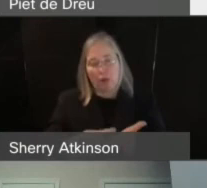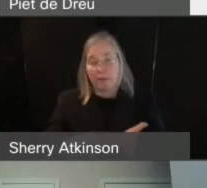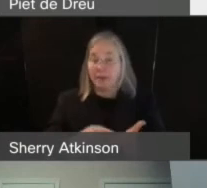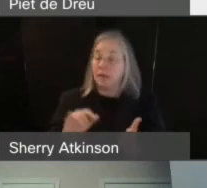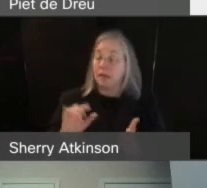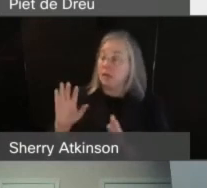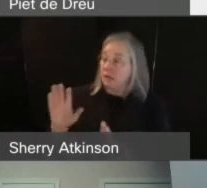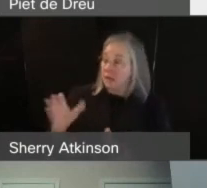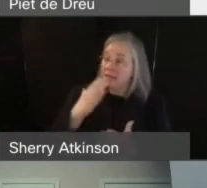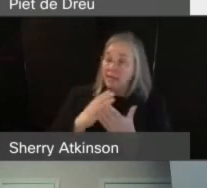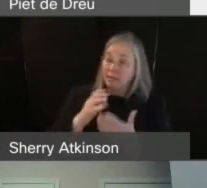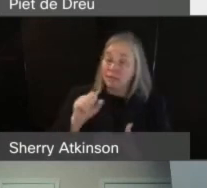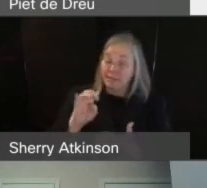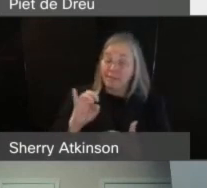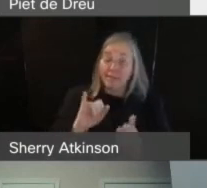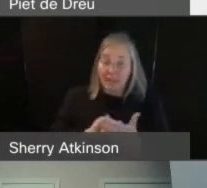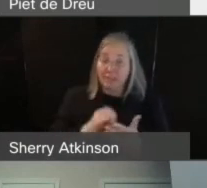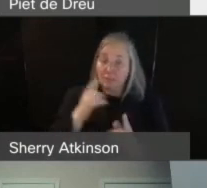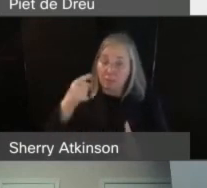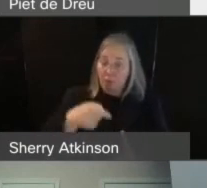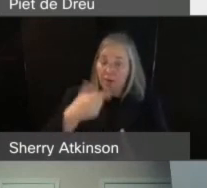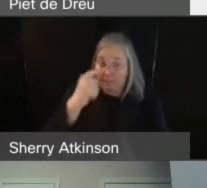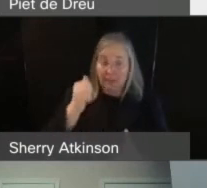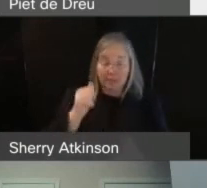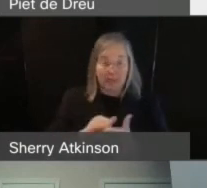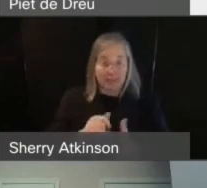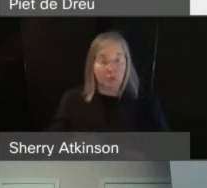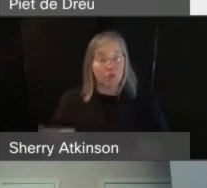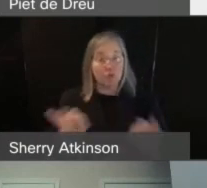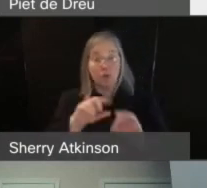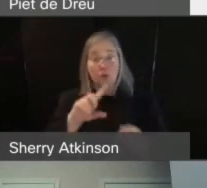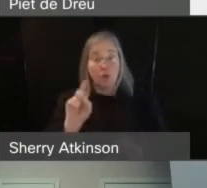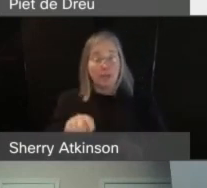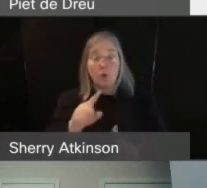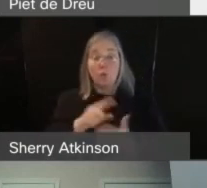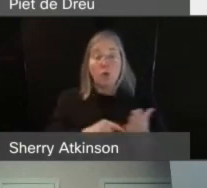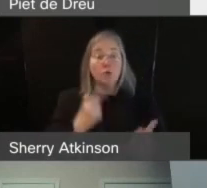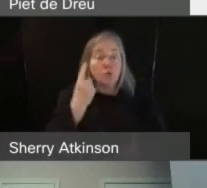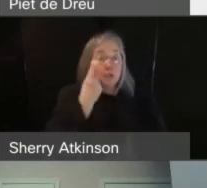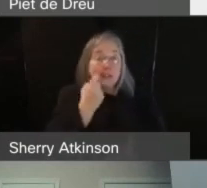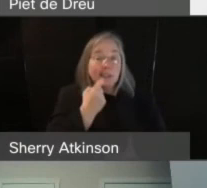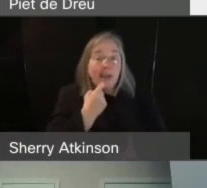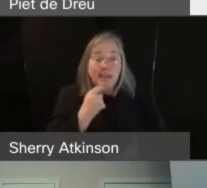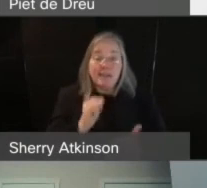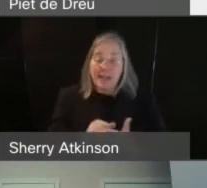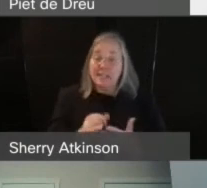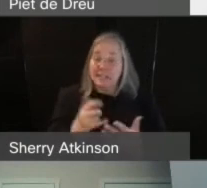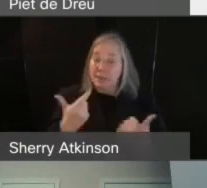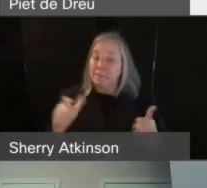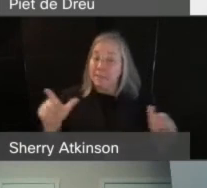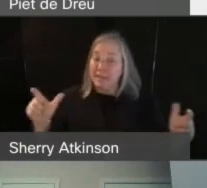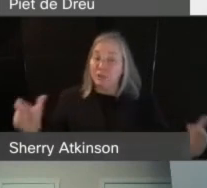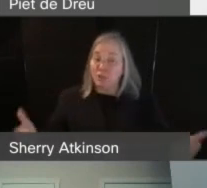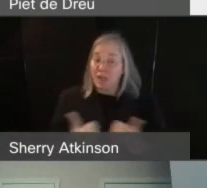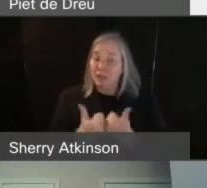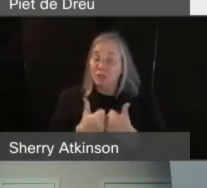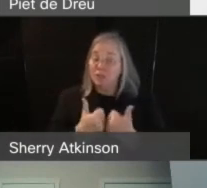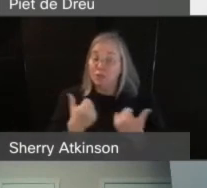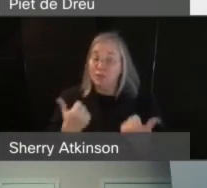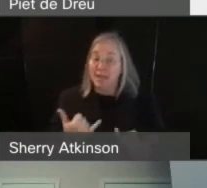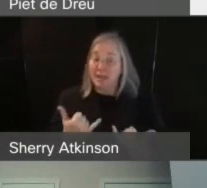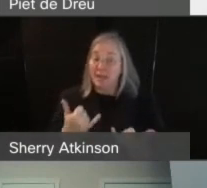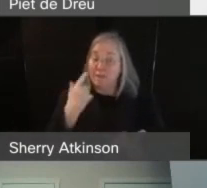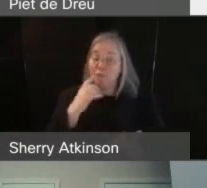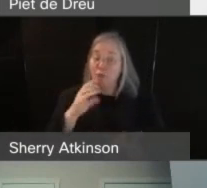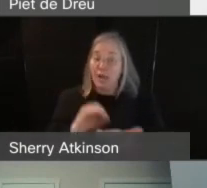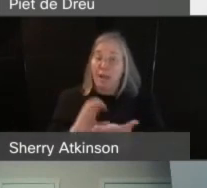because these are all critical questions. As what you just said is really the big challenge today for capital, because